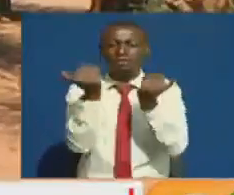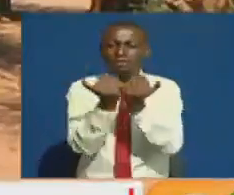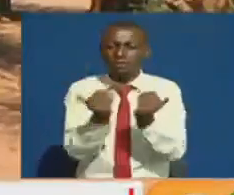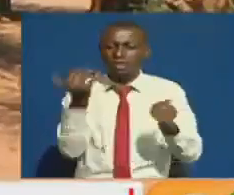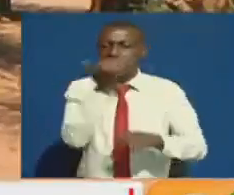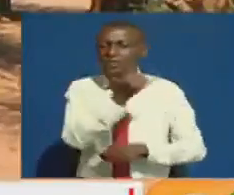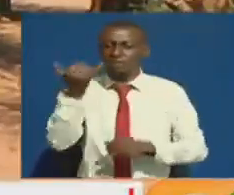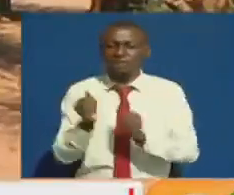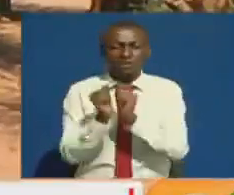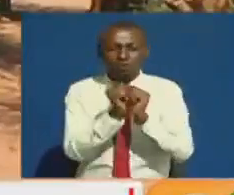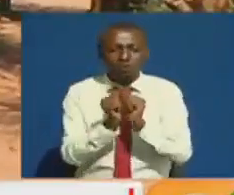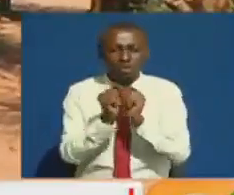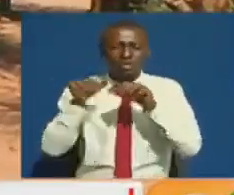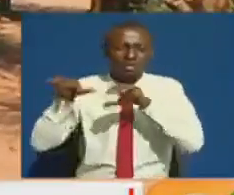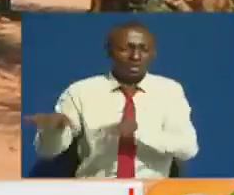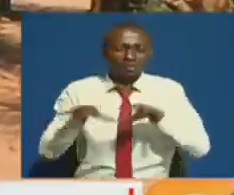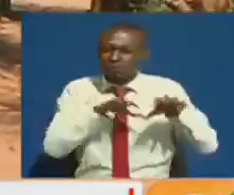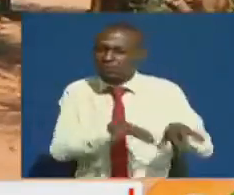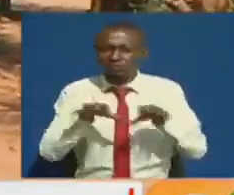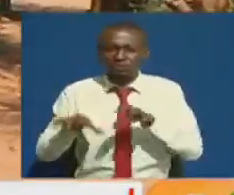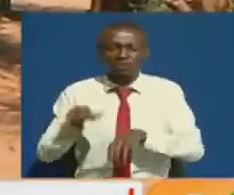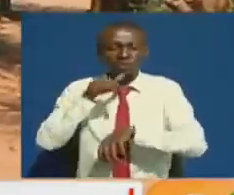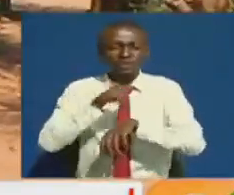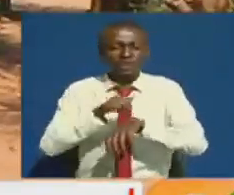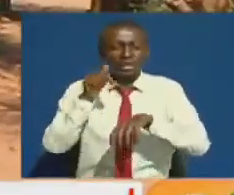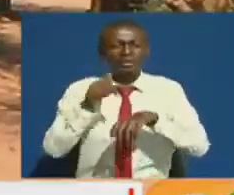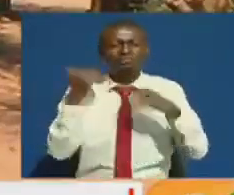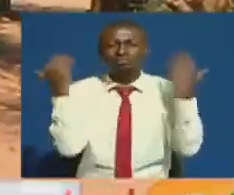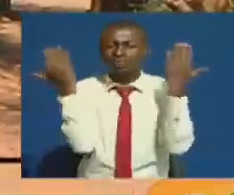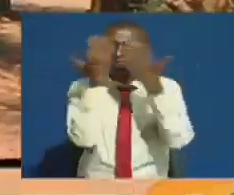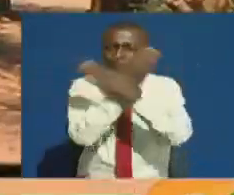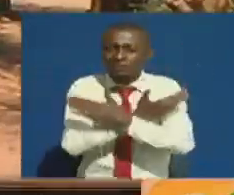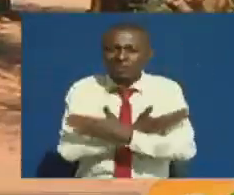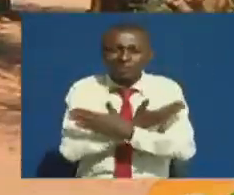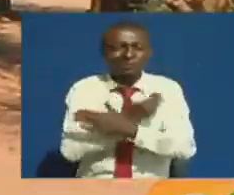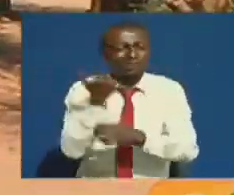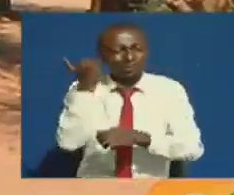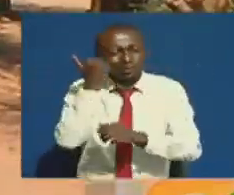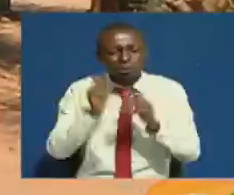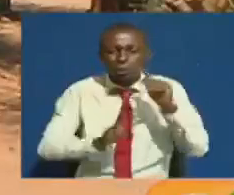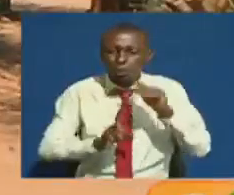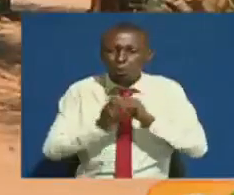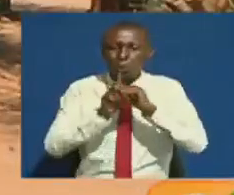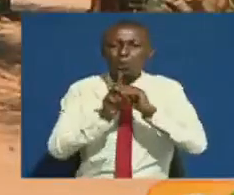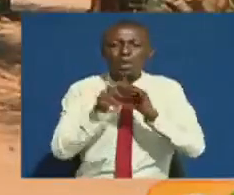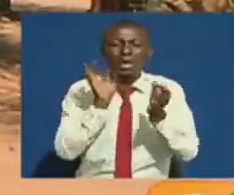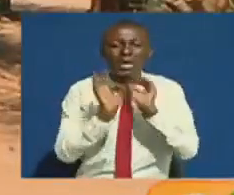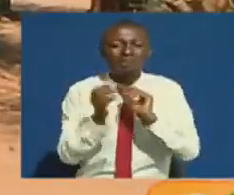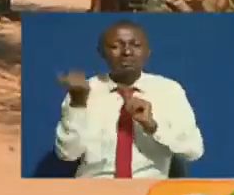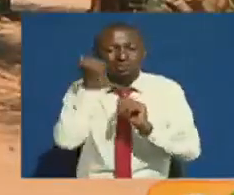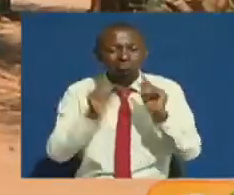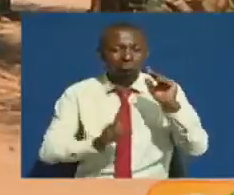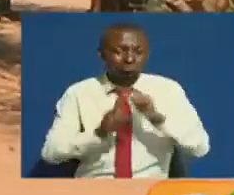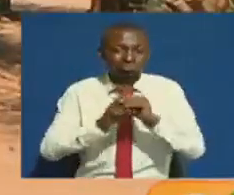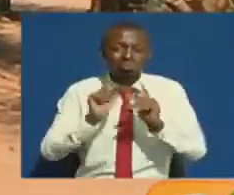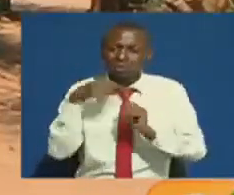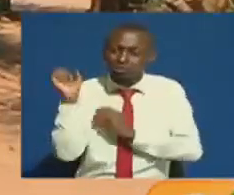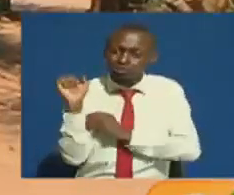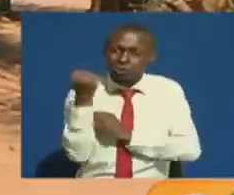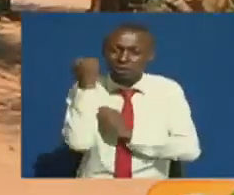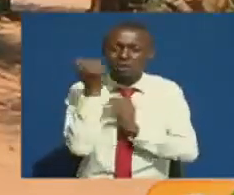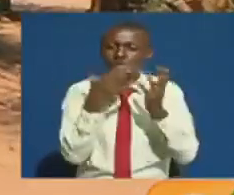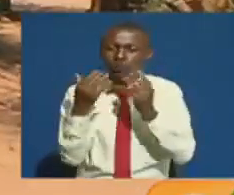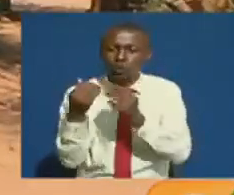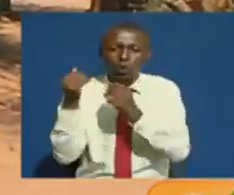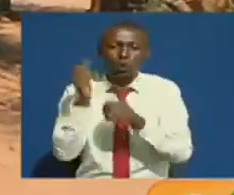Unajua alikuwa anagonjeka akiwa usiku navuka hapa nampeleka mpaka bisi unajua ni pikipiki mpaka